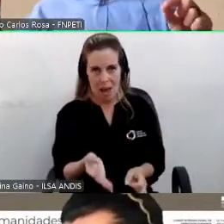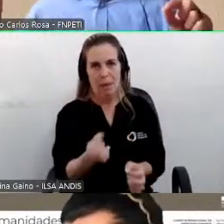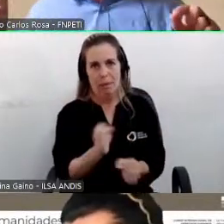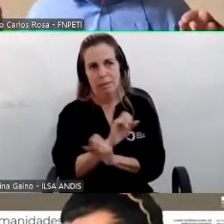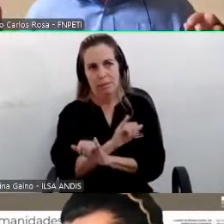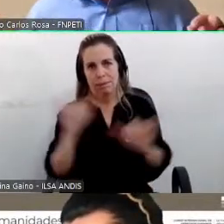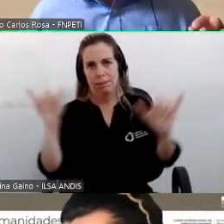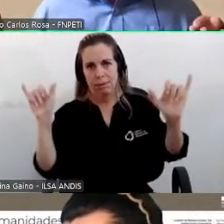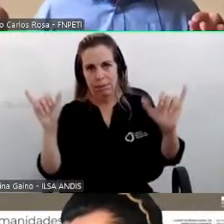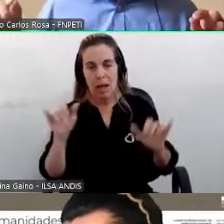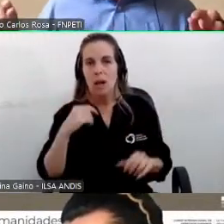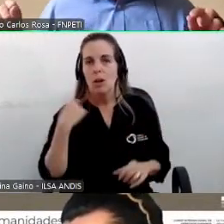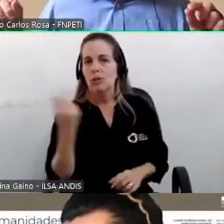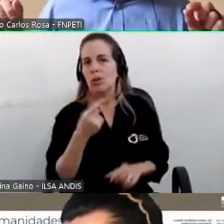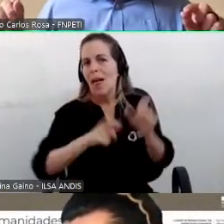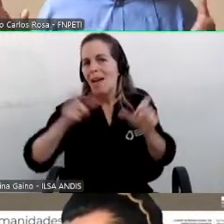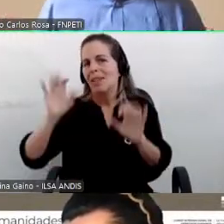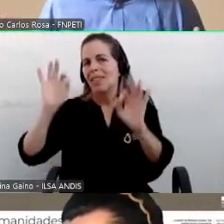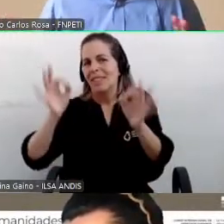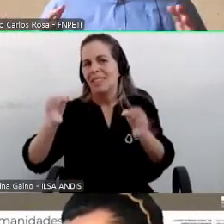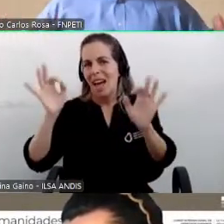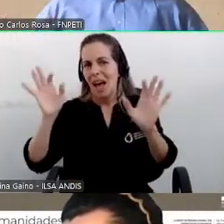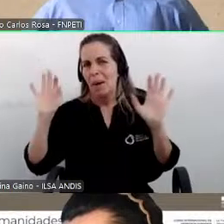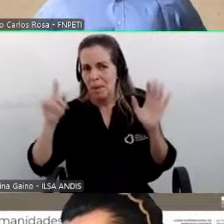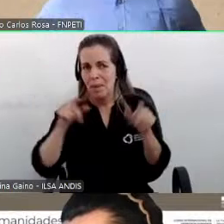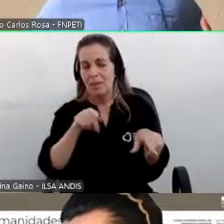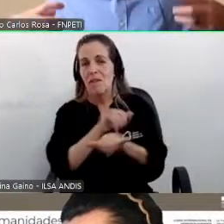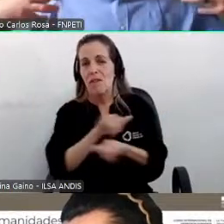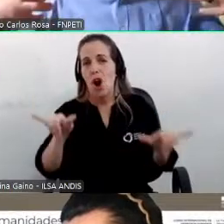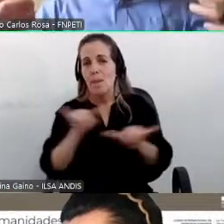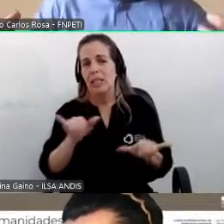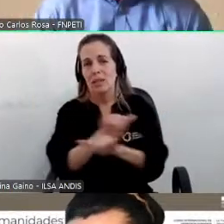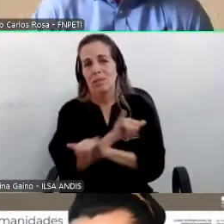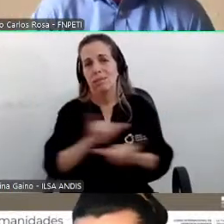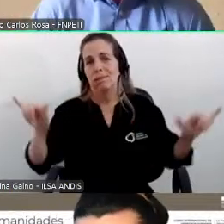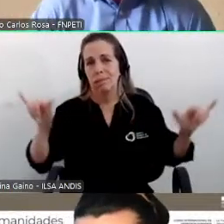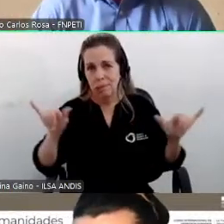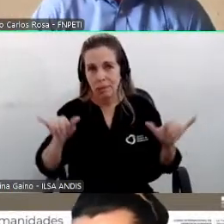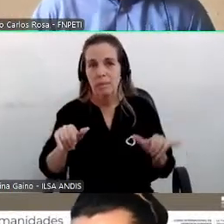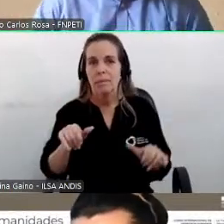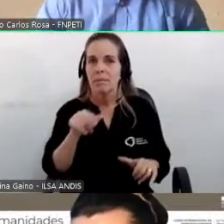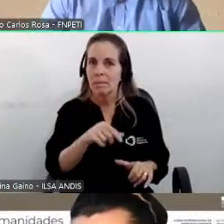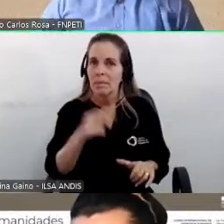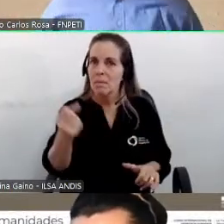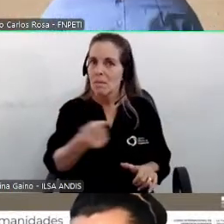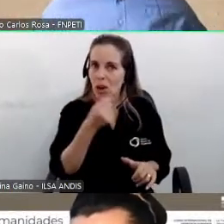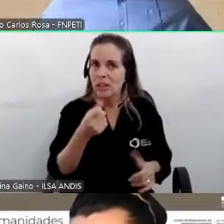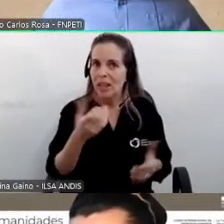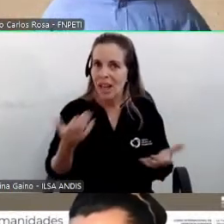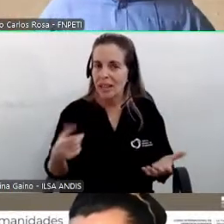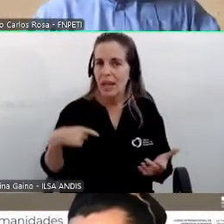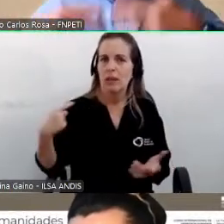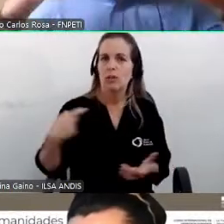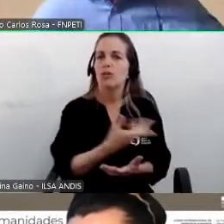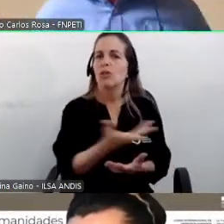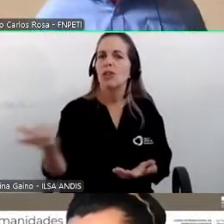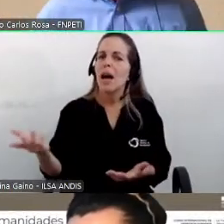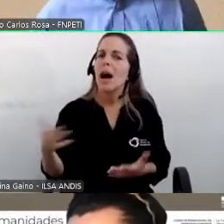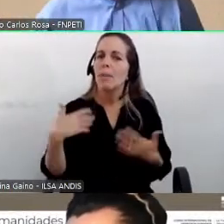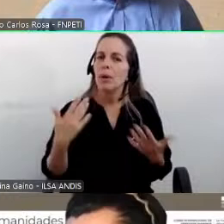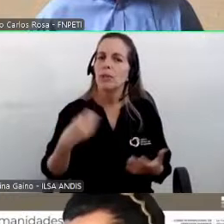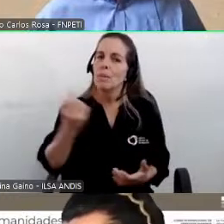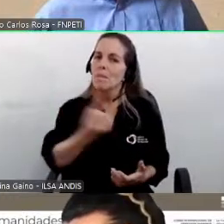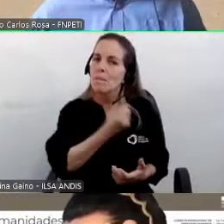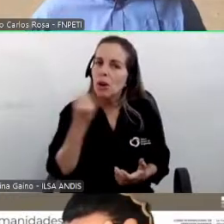is very broadly disseminated, everyone ends up knowing about them. And civil society